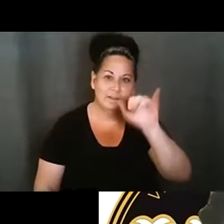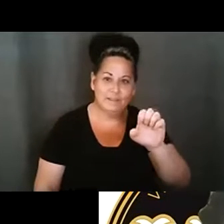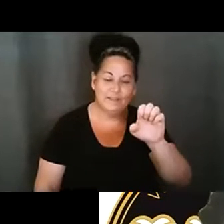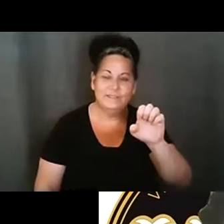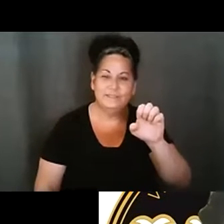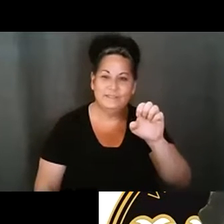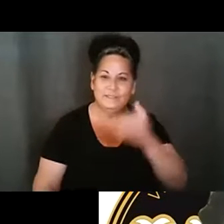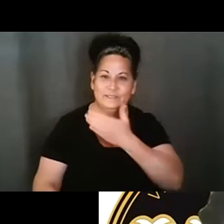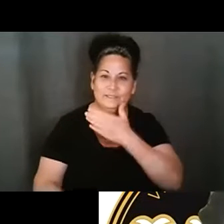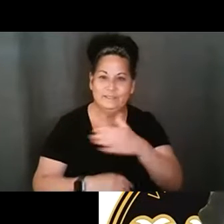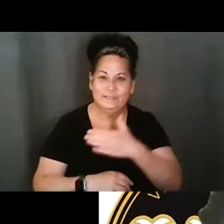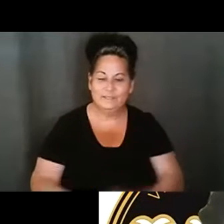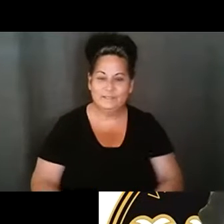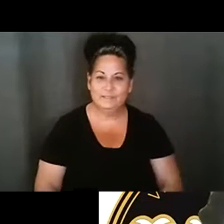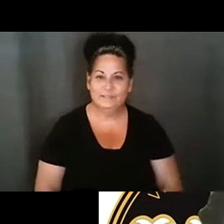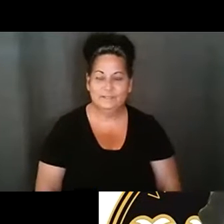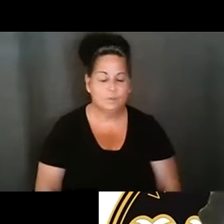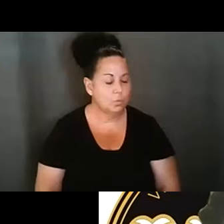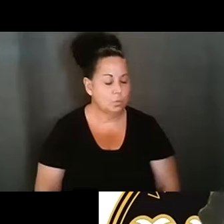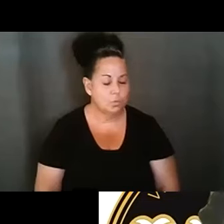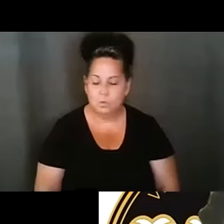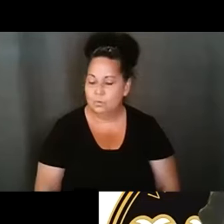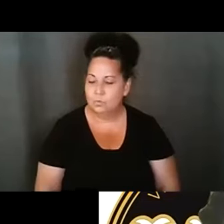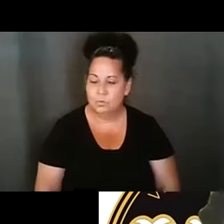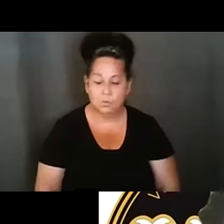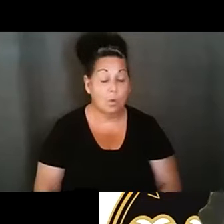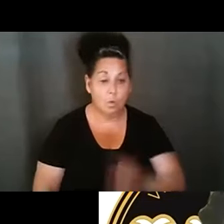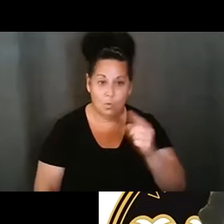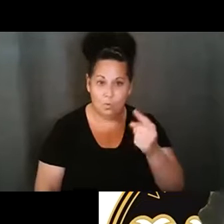Dr. Flowers. If you'll sing with me.